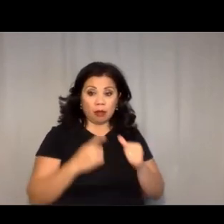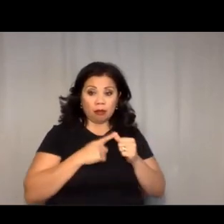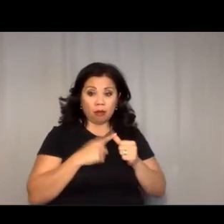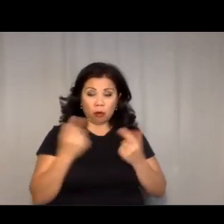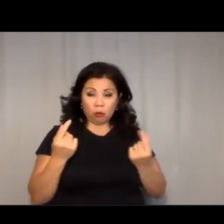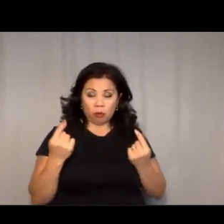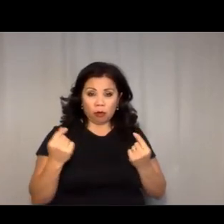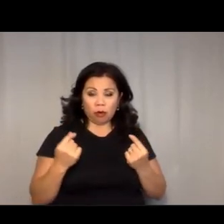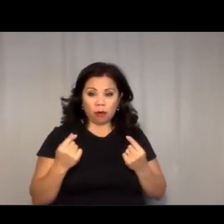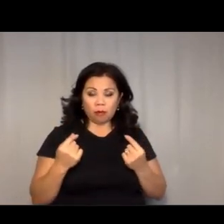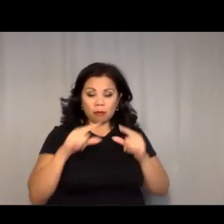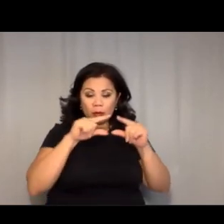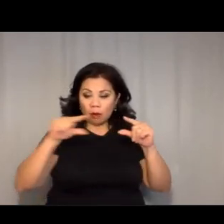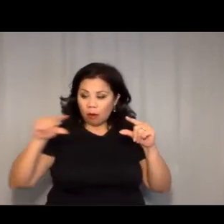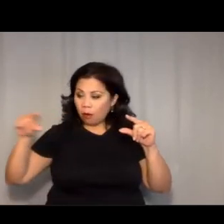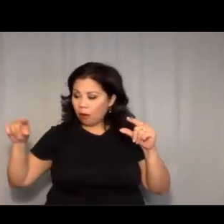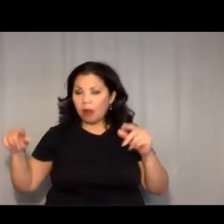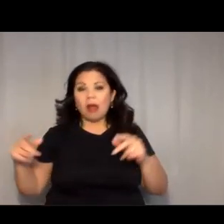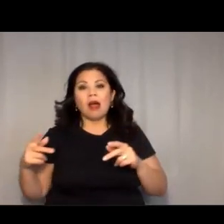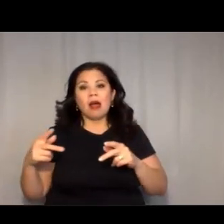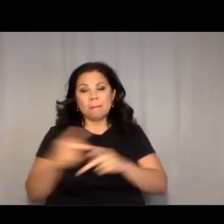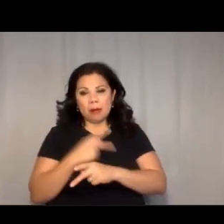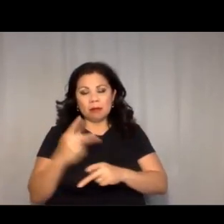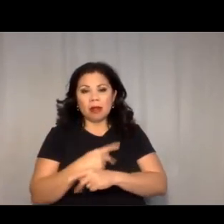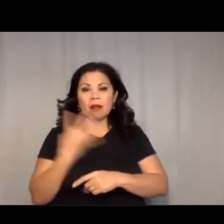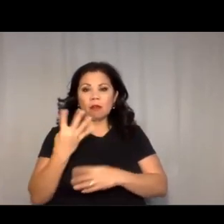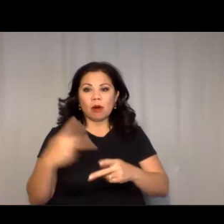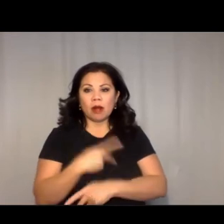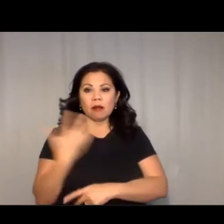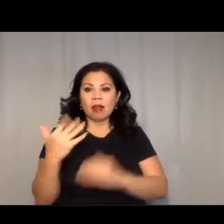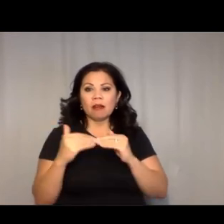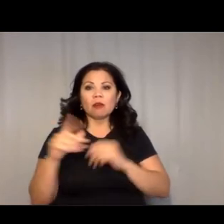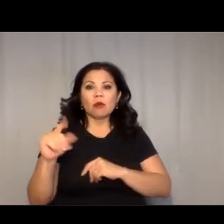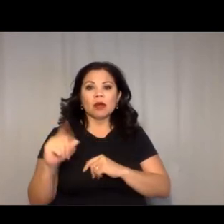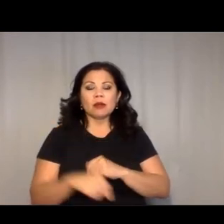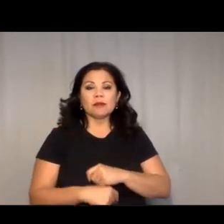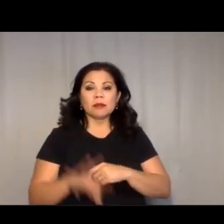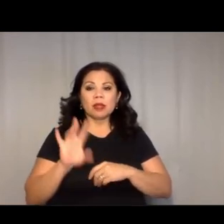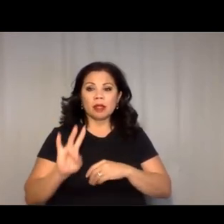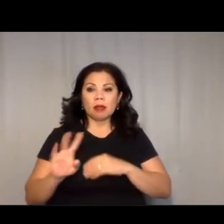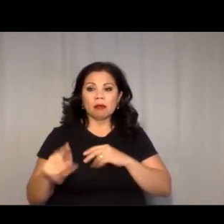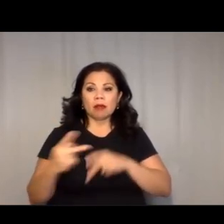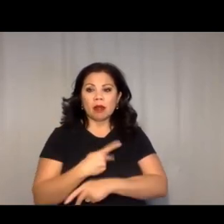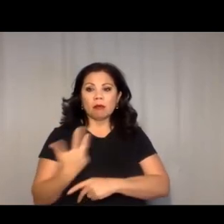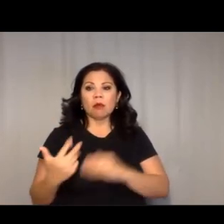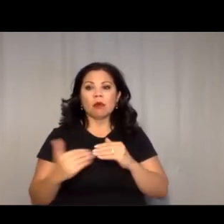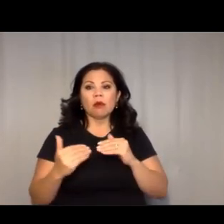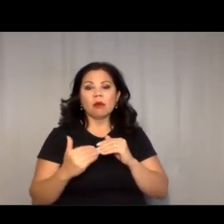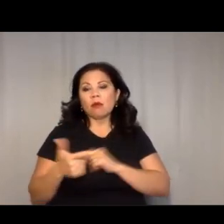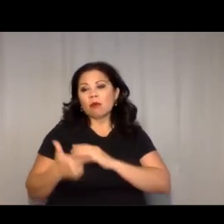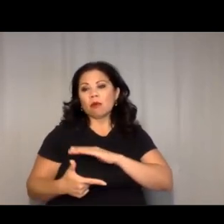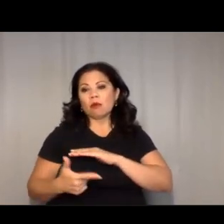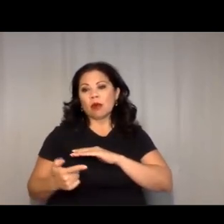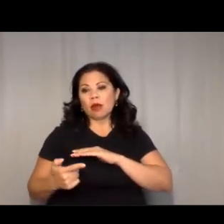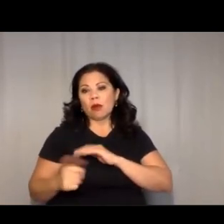to multiply across. 4 times 5 is what? 20. 7 times 3 is 21. So